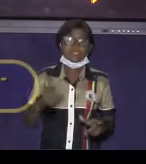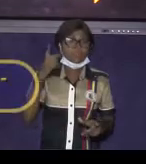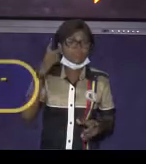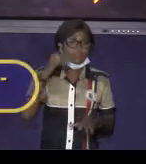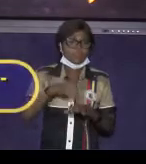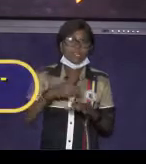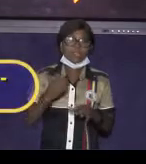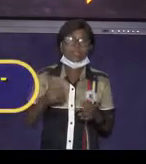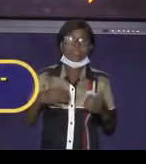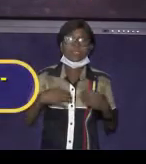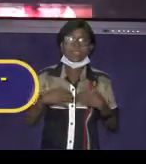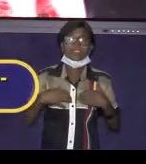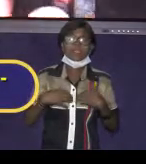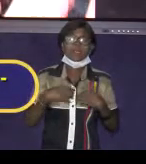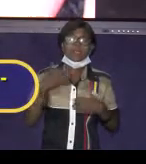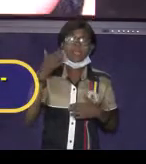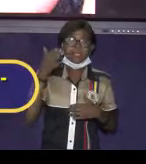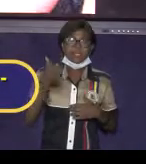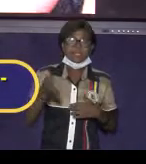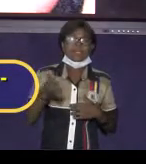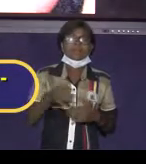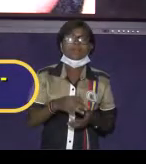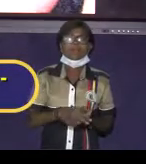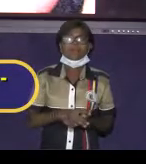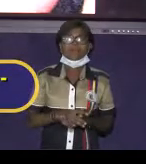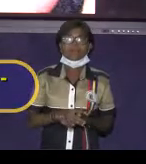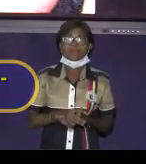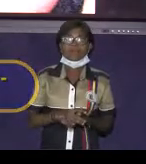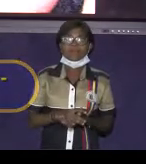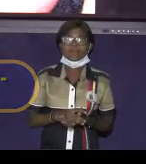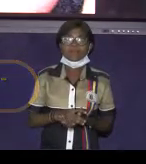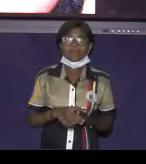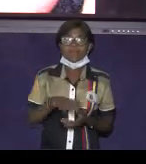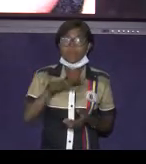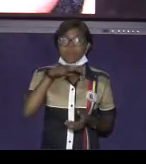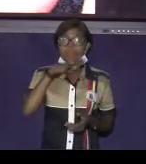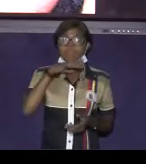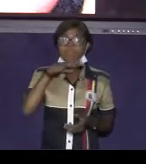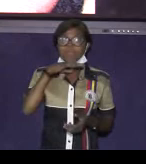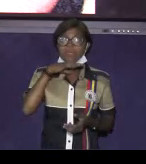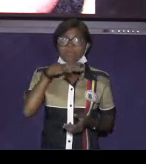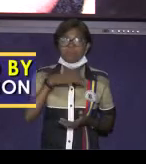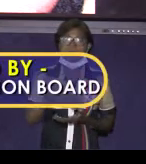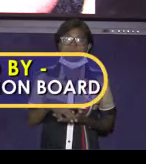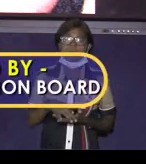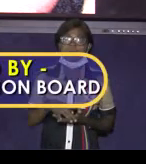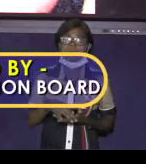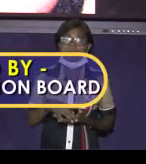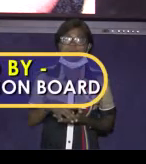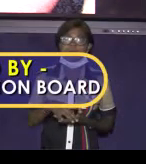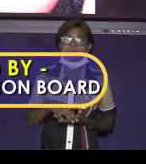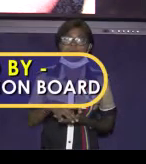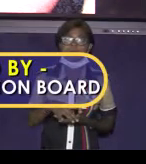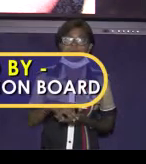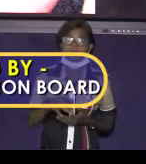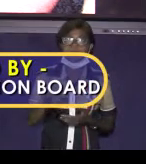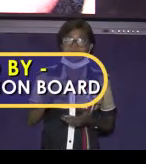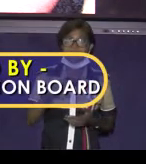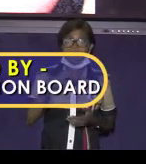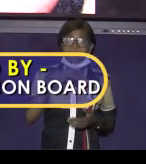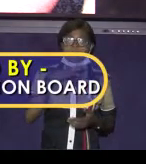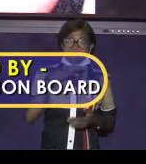adapted this area. We have them like pig, Some are looking at this pig that,